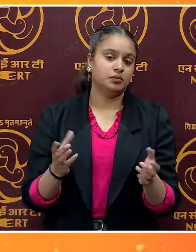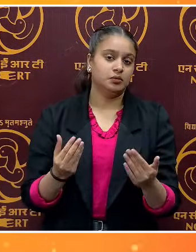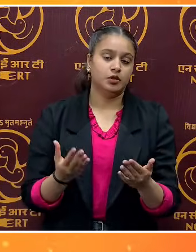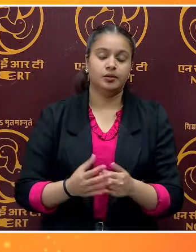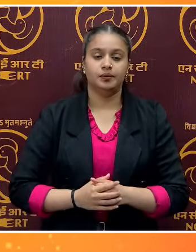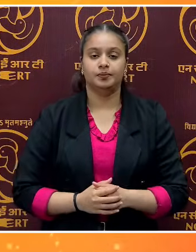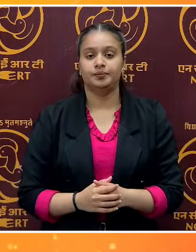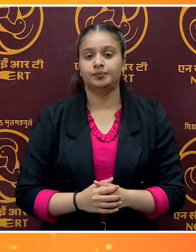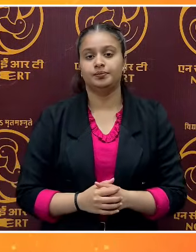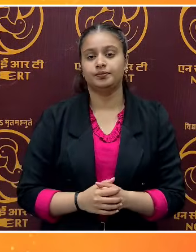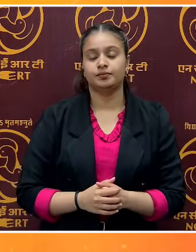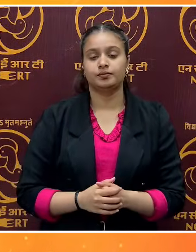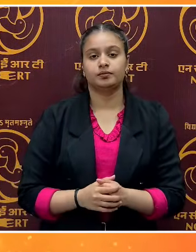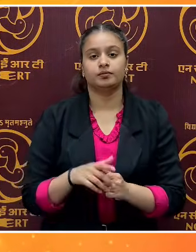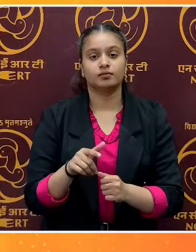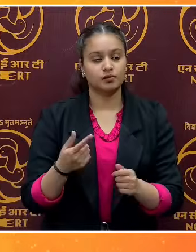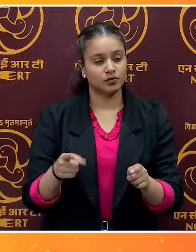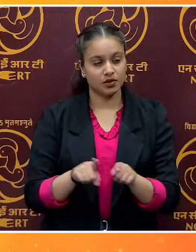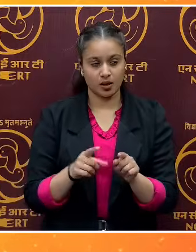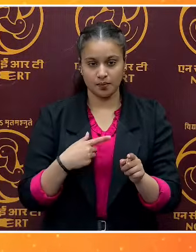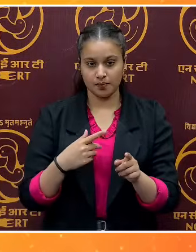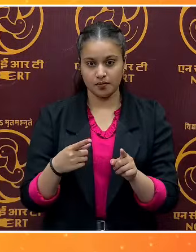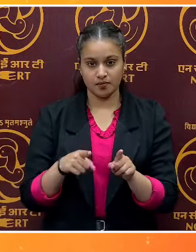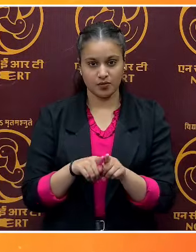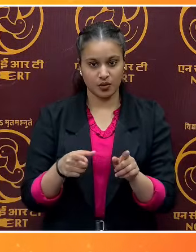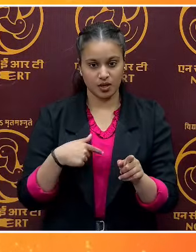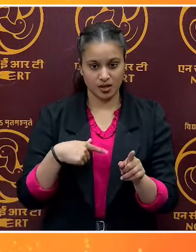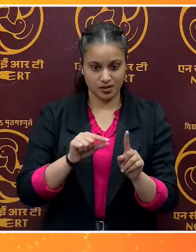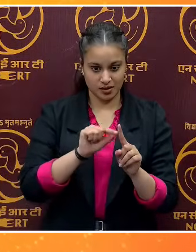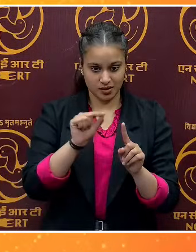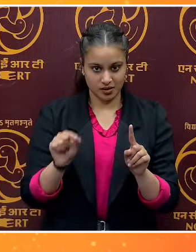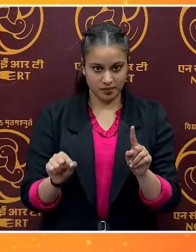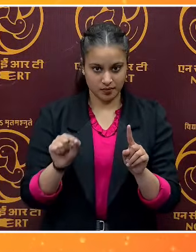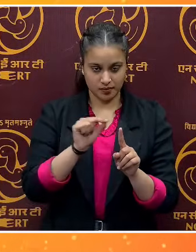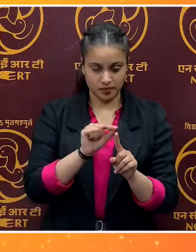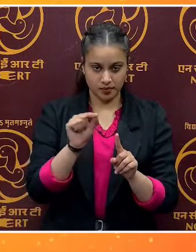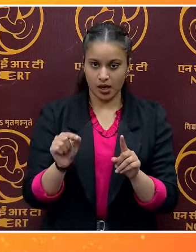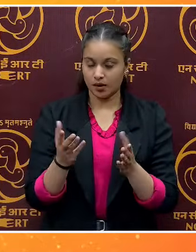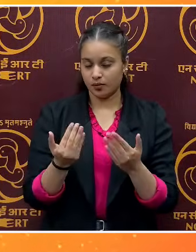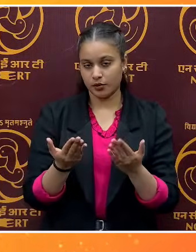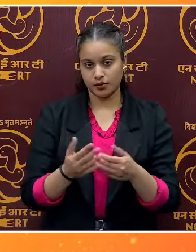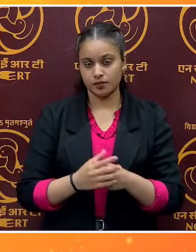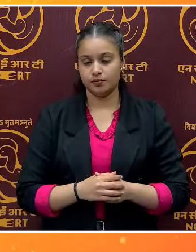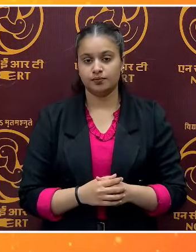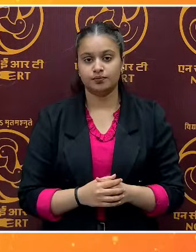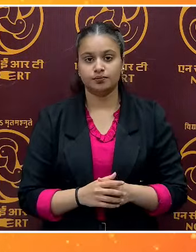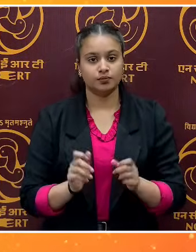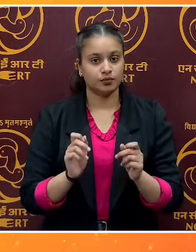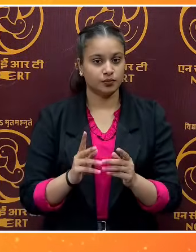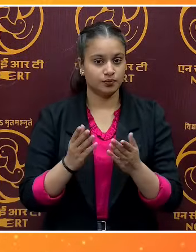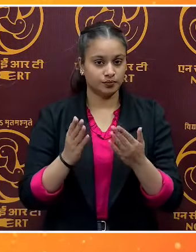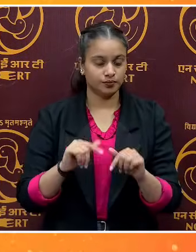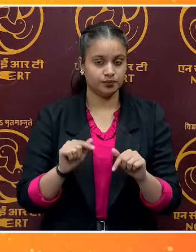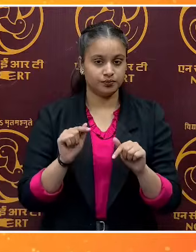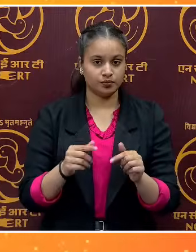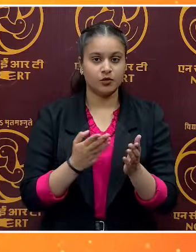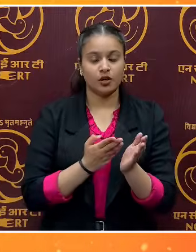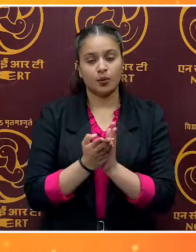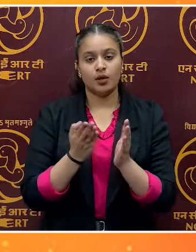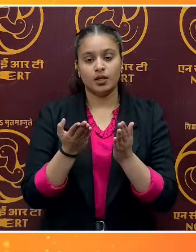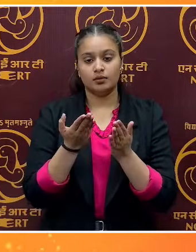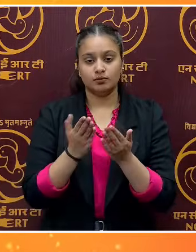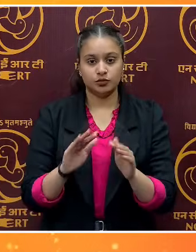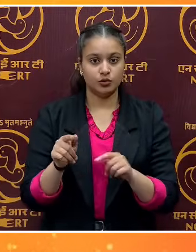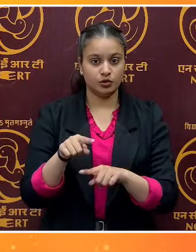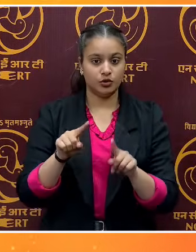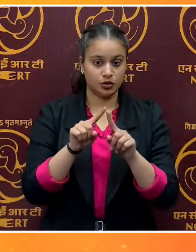way. Here also we can place it here and we can complete. Okay. This way, children, you can construct